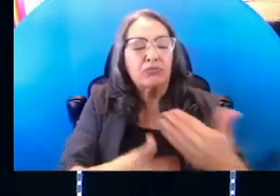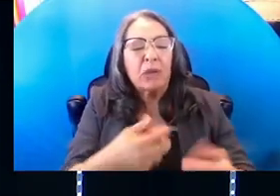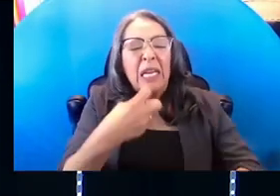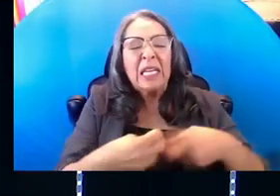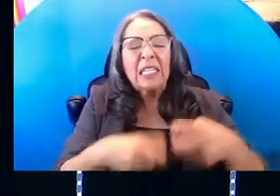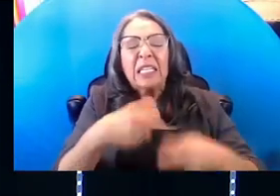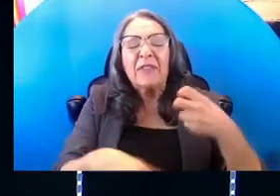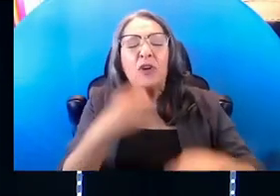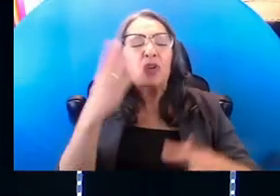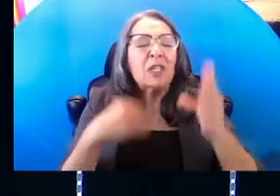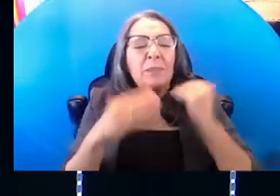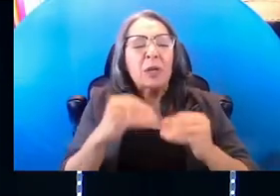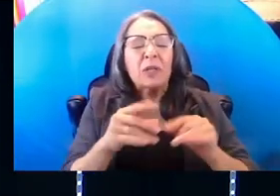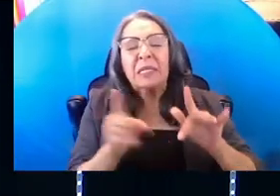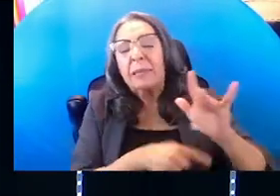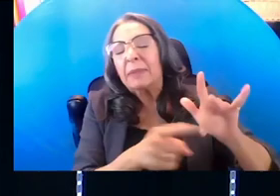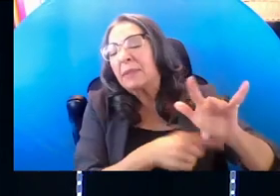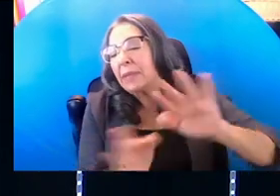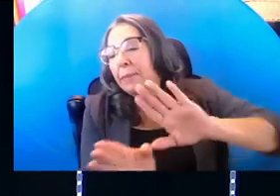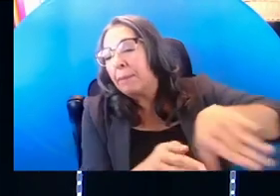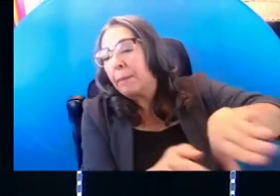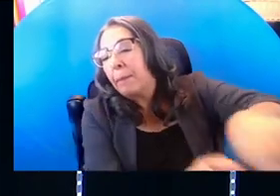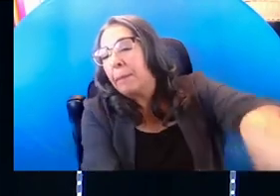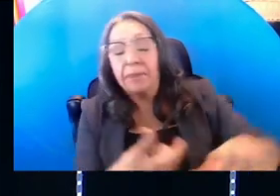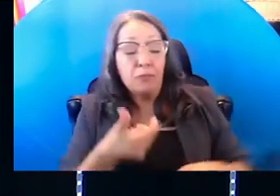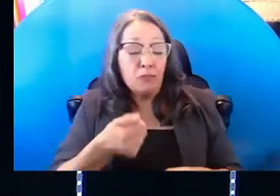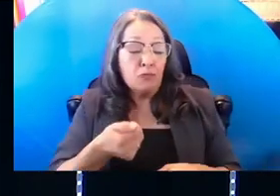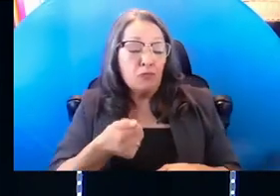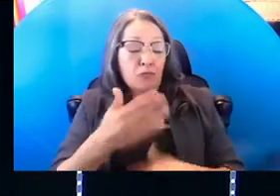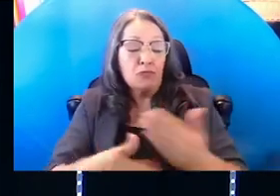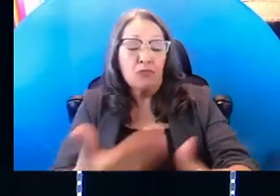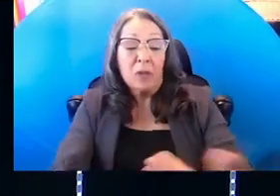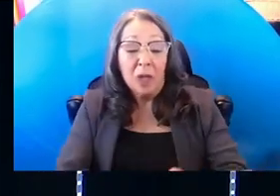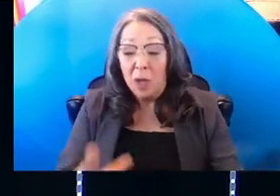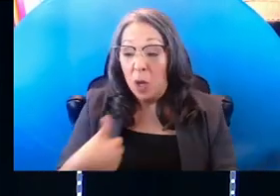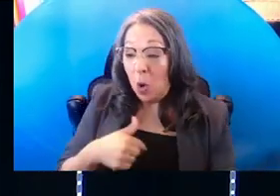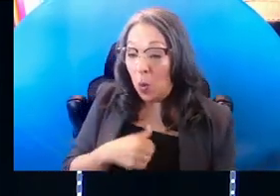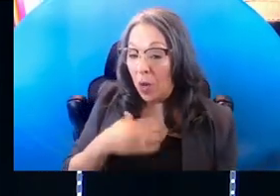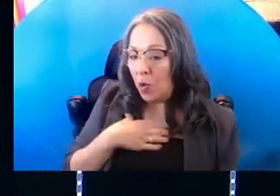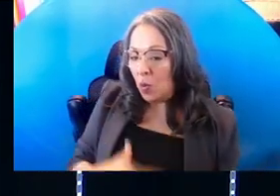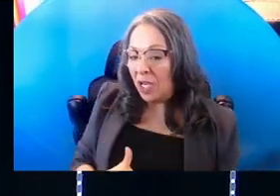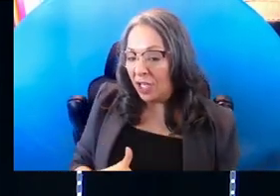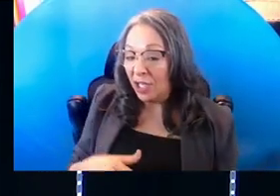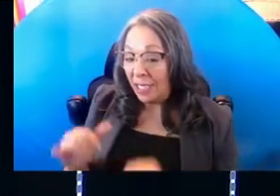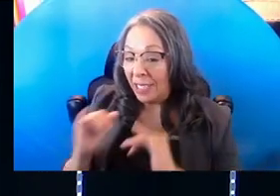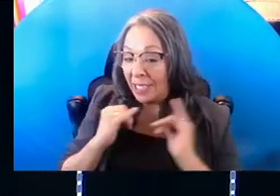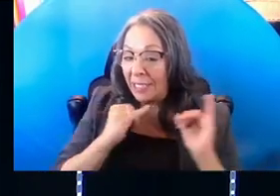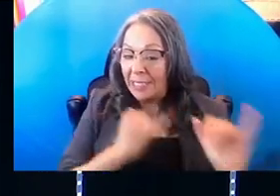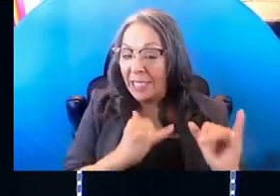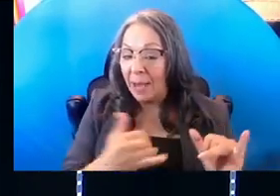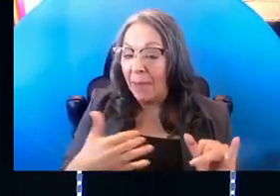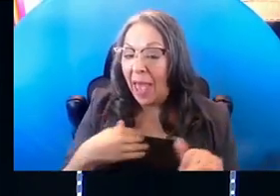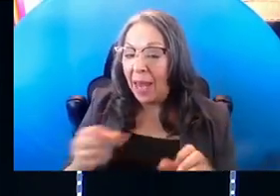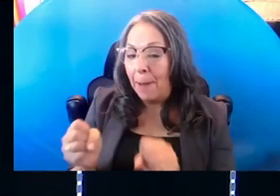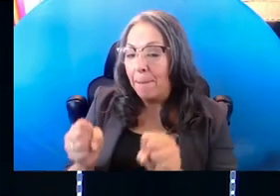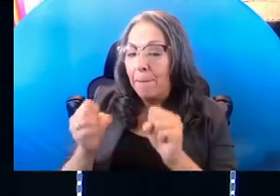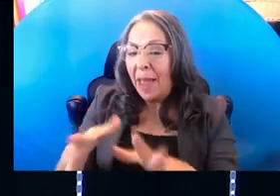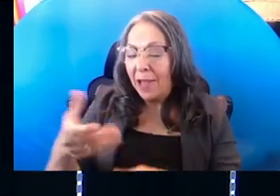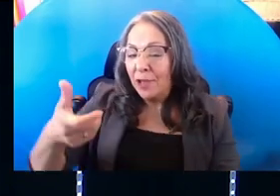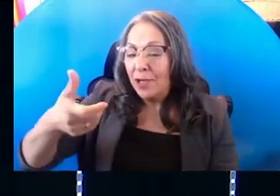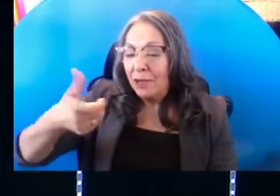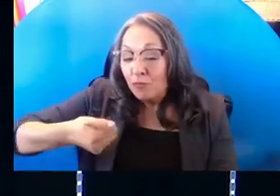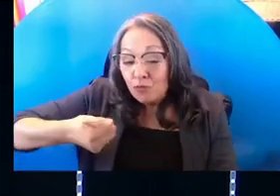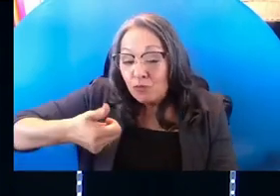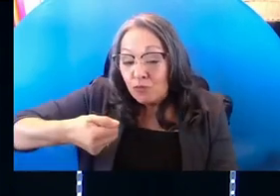life throws his way. Sometimes we like to do that, or we wish we could do that. We wish we had our own magical remote that when times